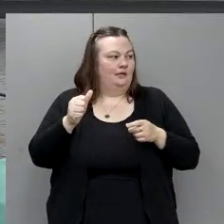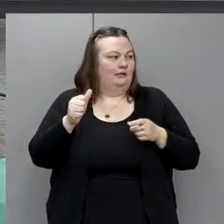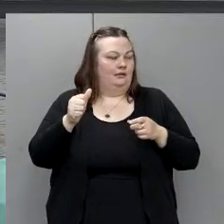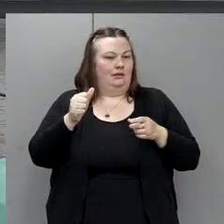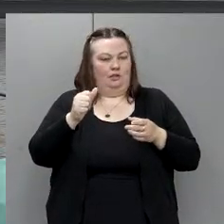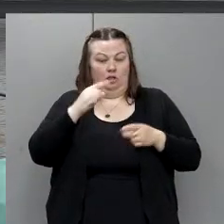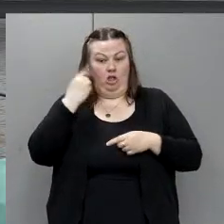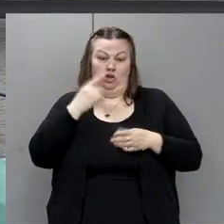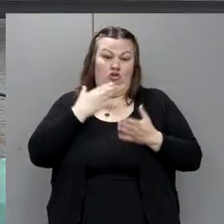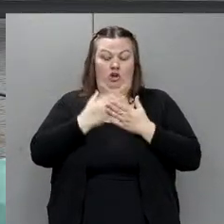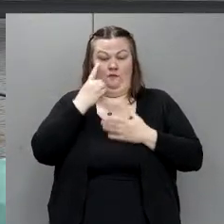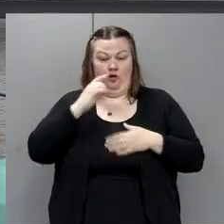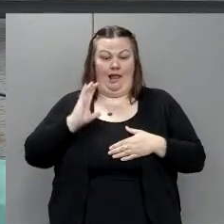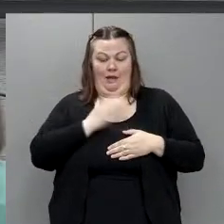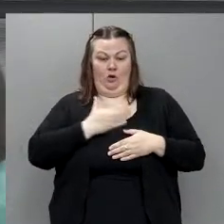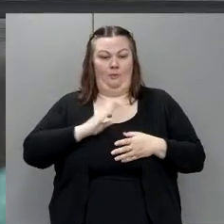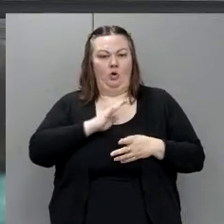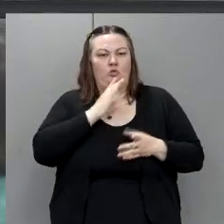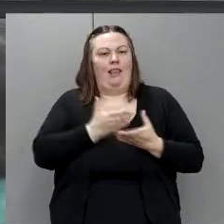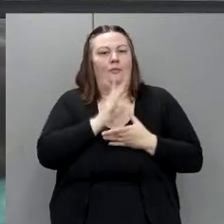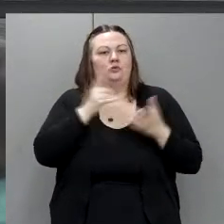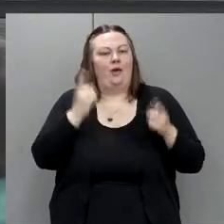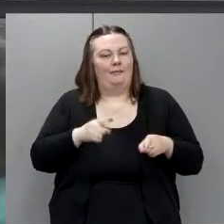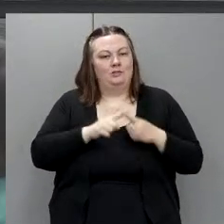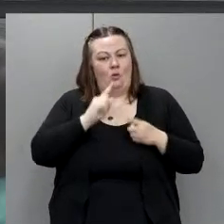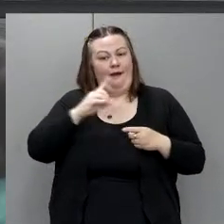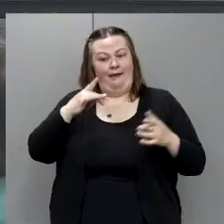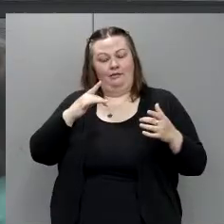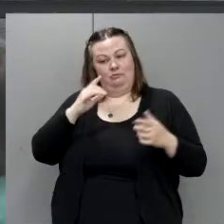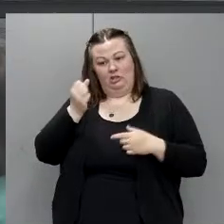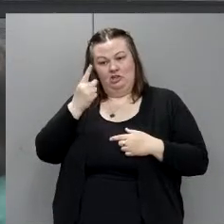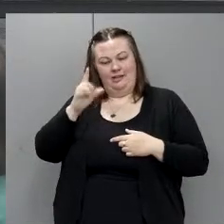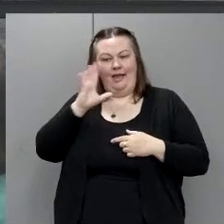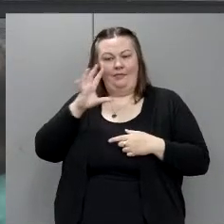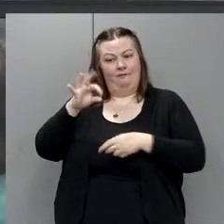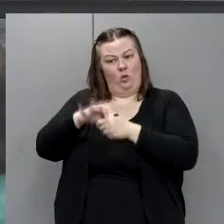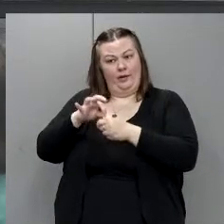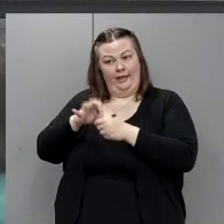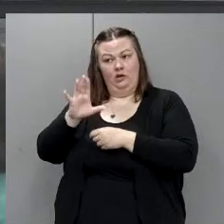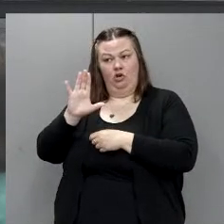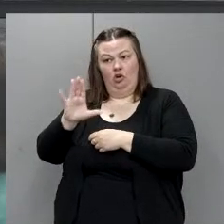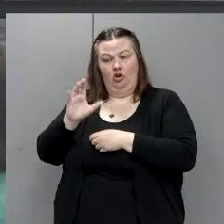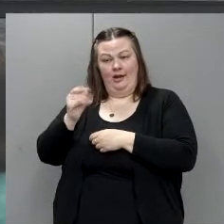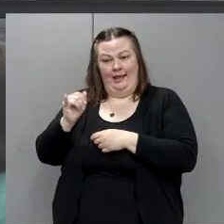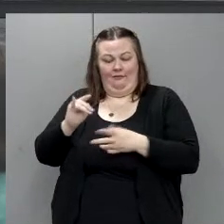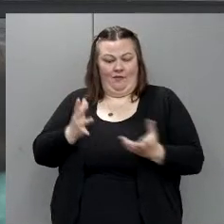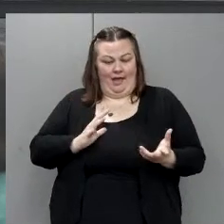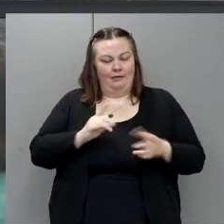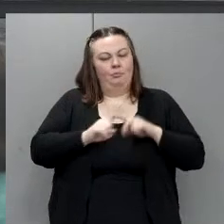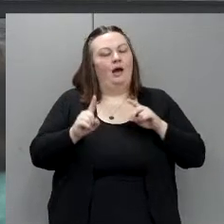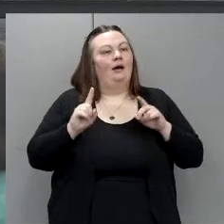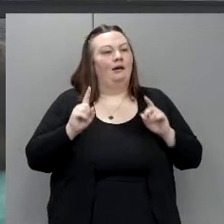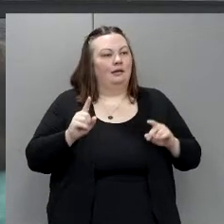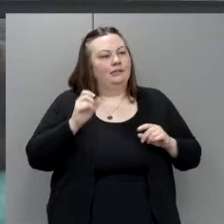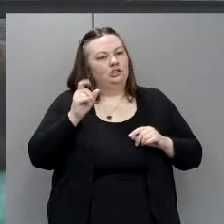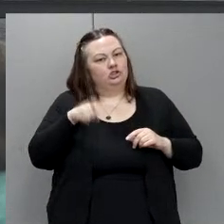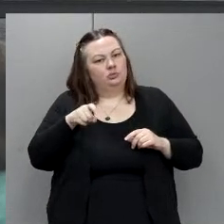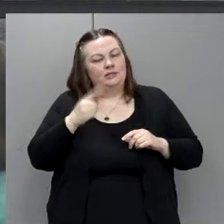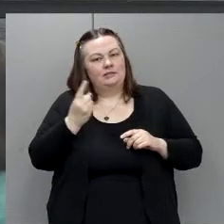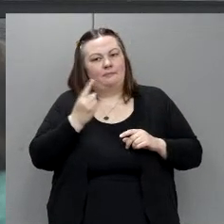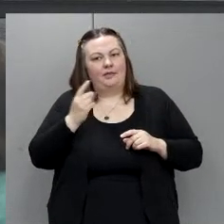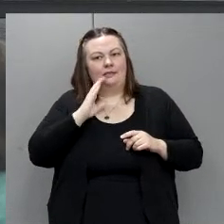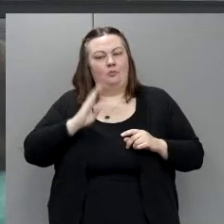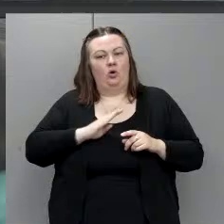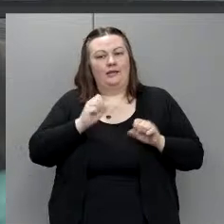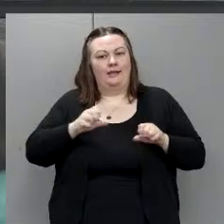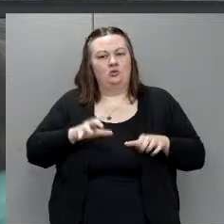board to allow that to happen. So I understand her constituents voted her in. I get that. But there should be something that the